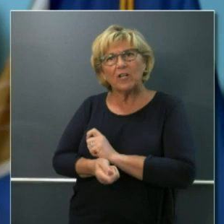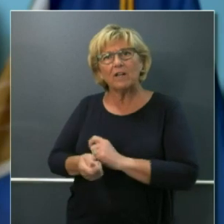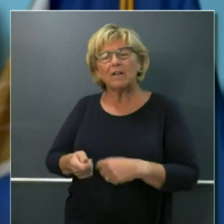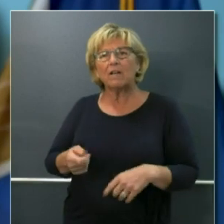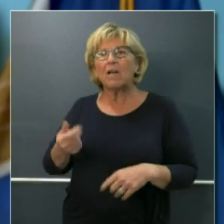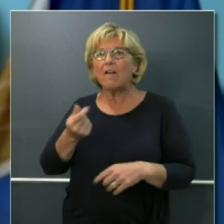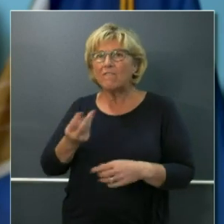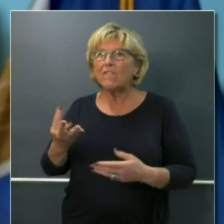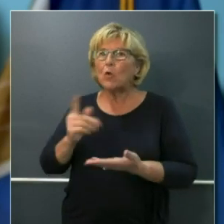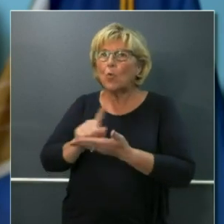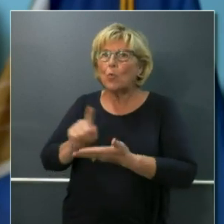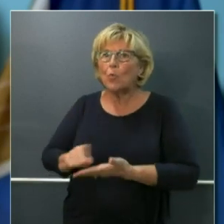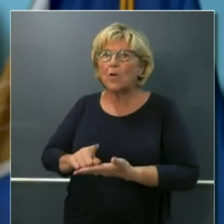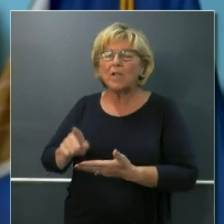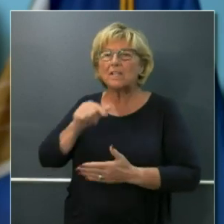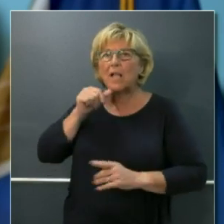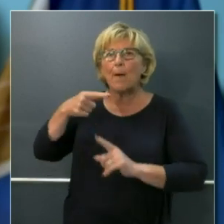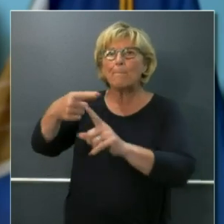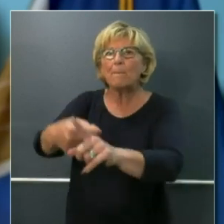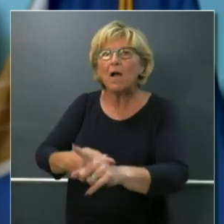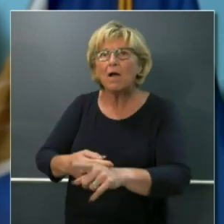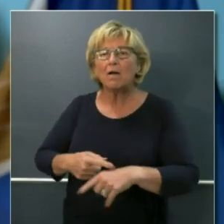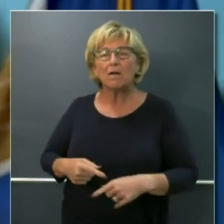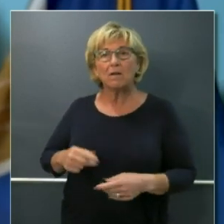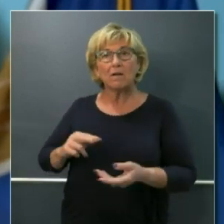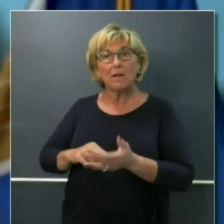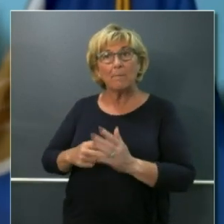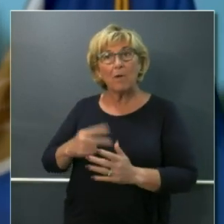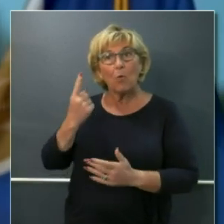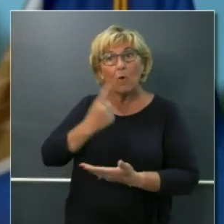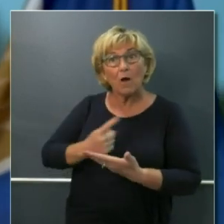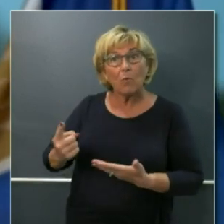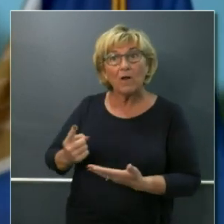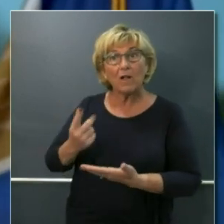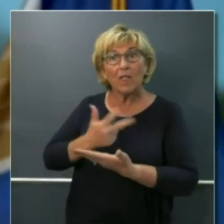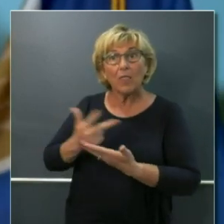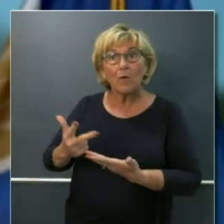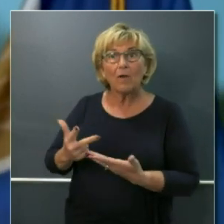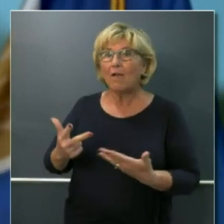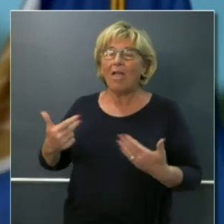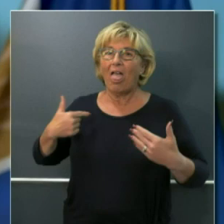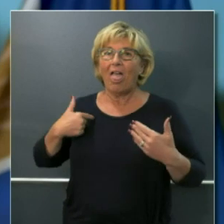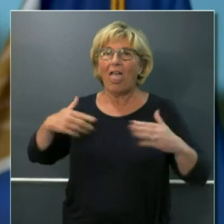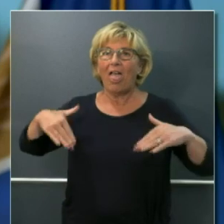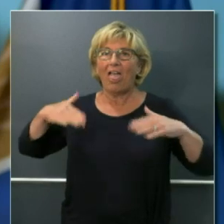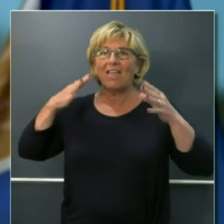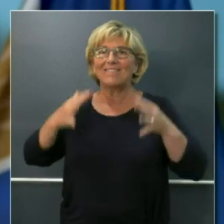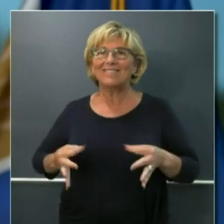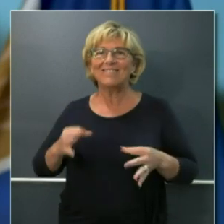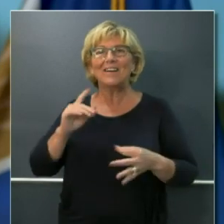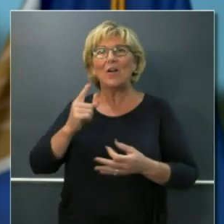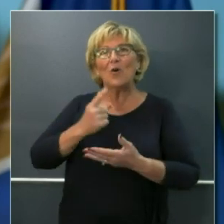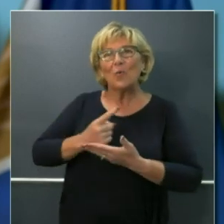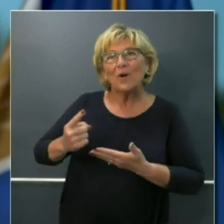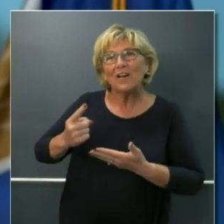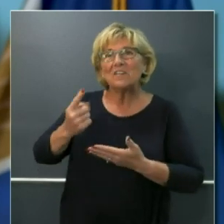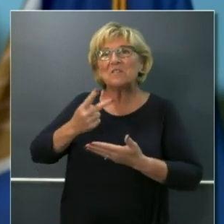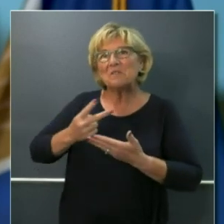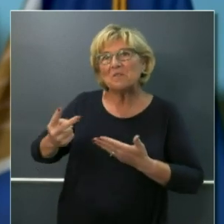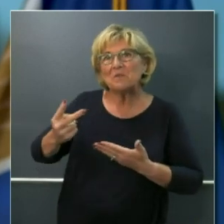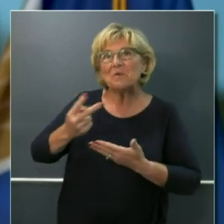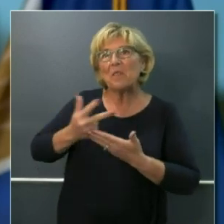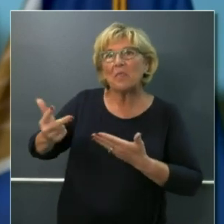Weeks, not months. You'll ask me, well, is weeks 1 week or 3 weeks? Weeks, not months. Again, based upon the